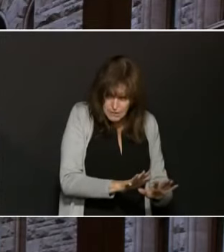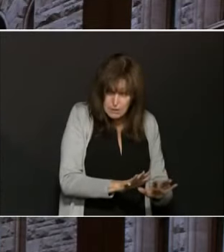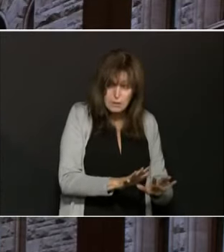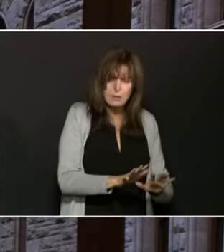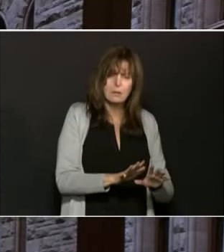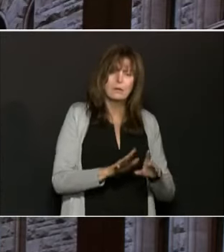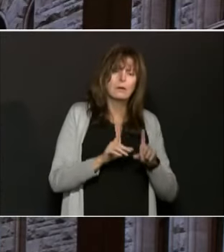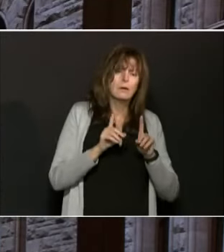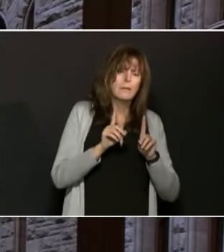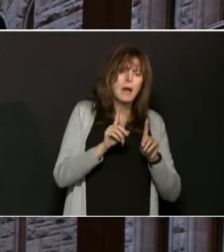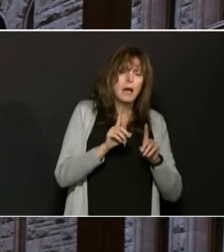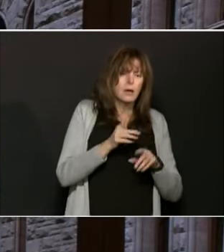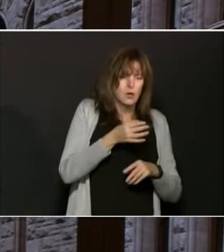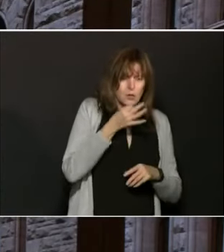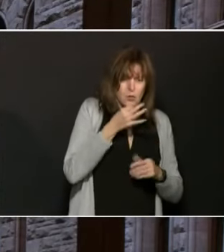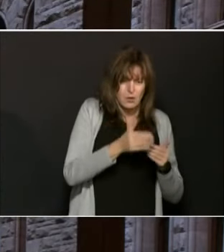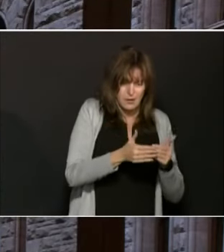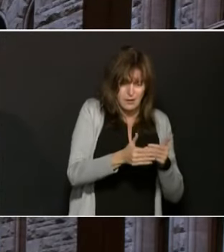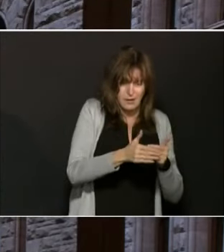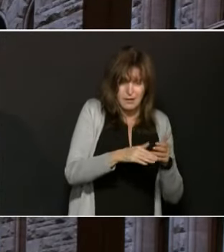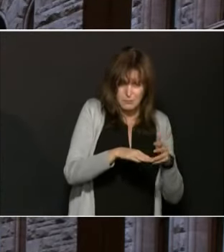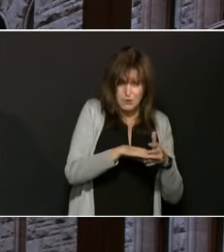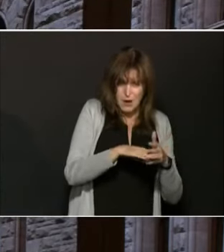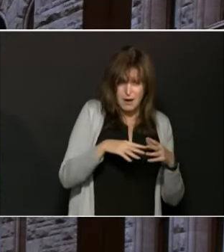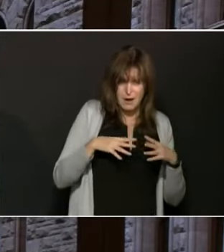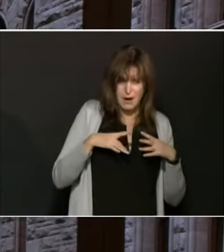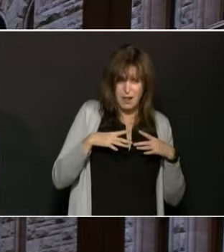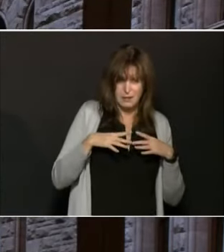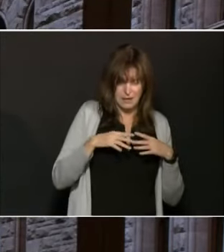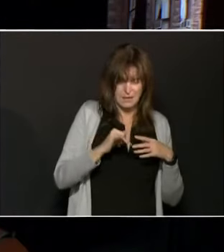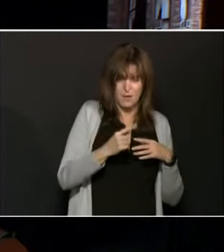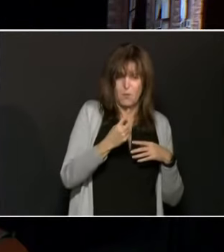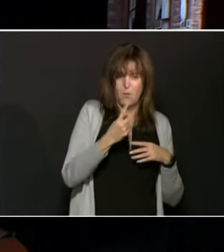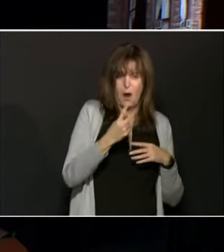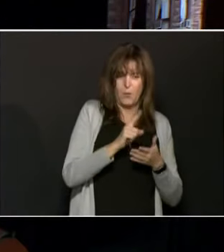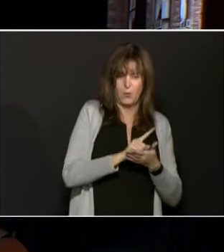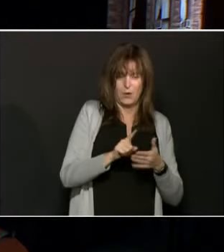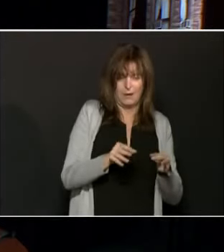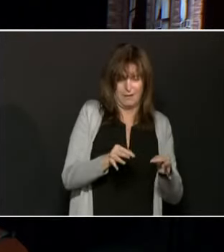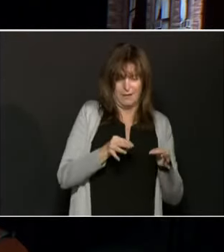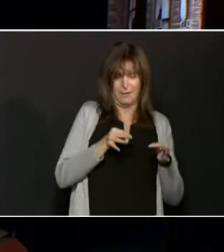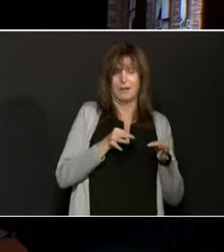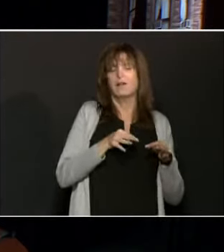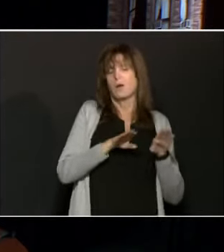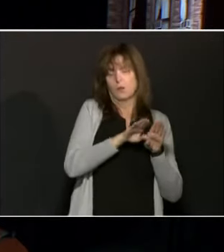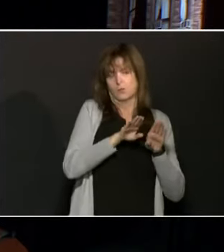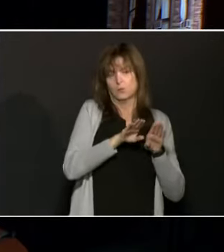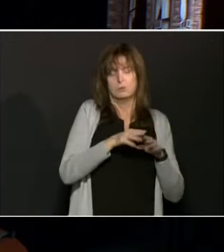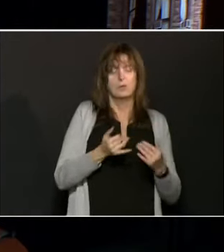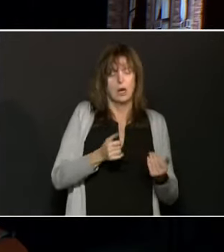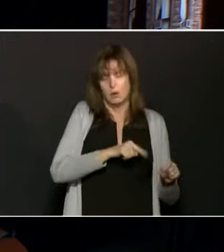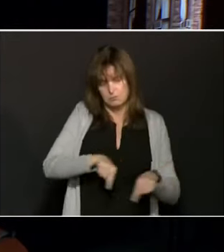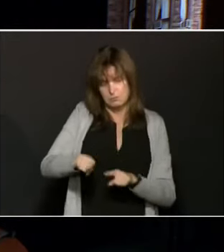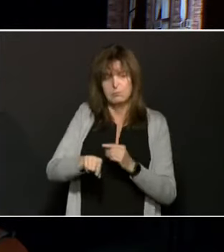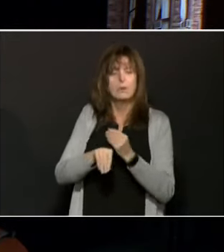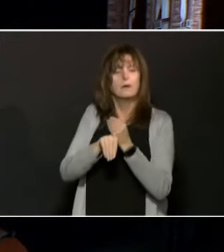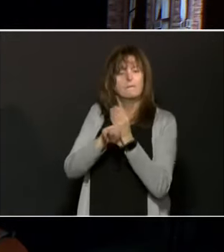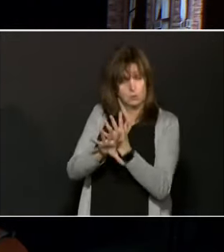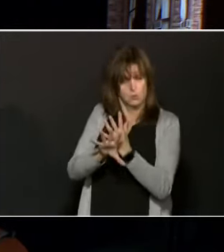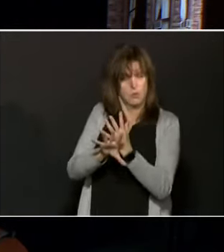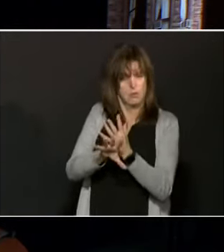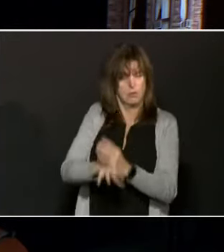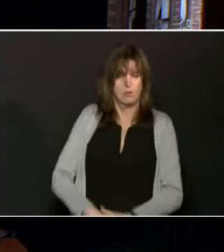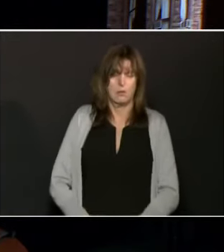break. Next question. Next question comes from Lorenda Redicop at CBC. Please go ahead.